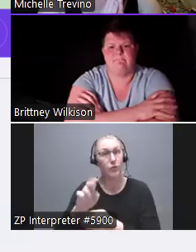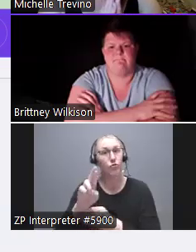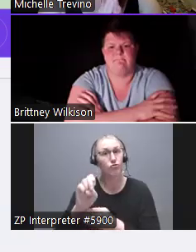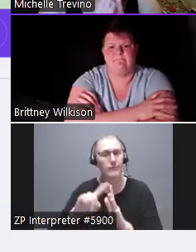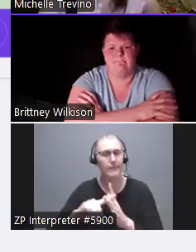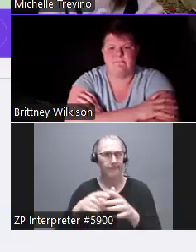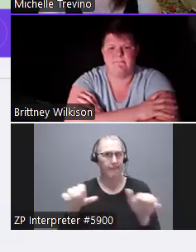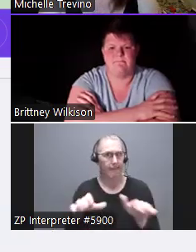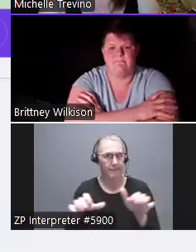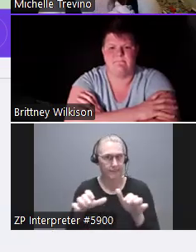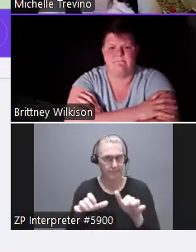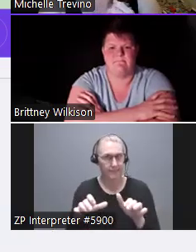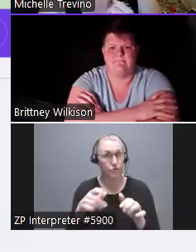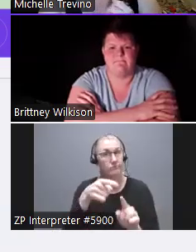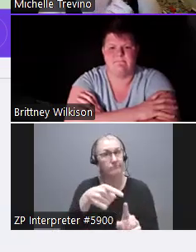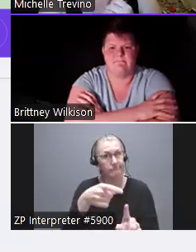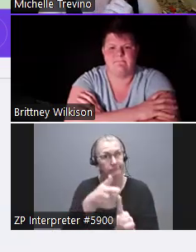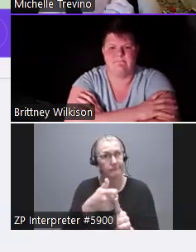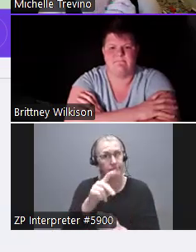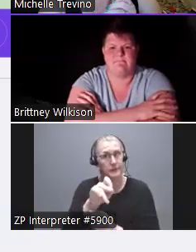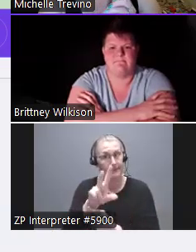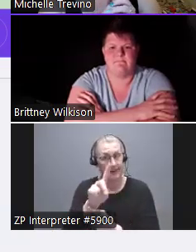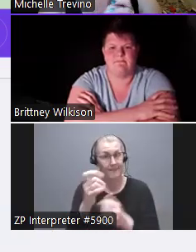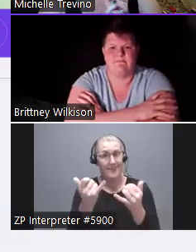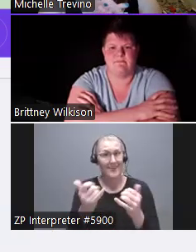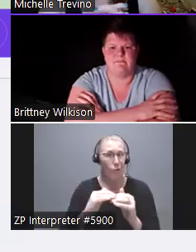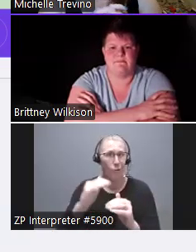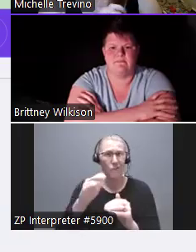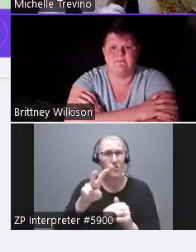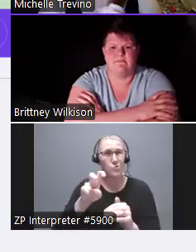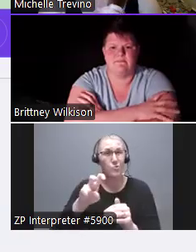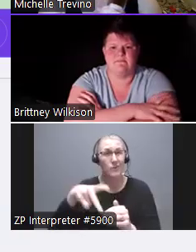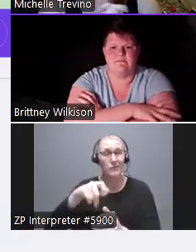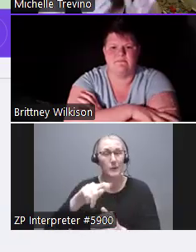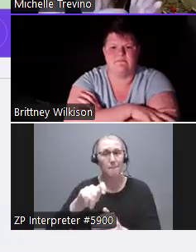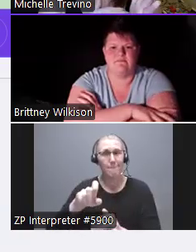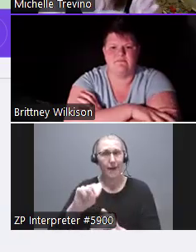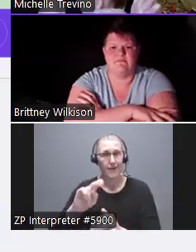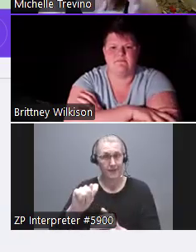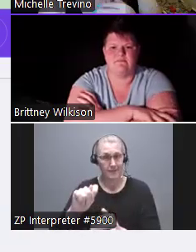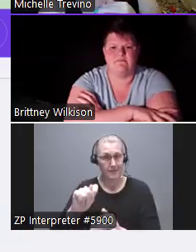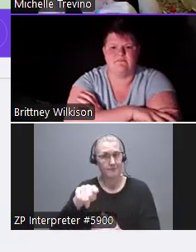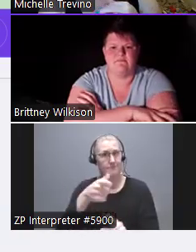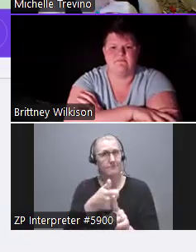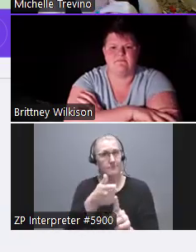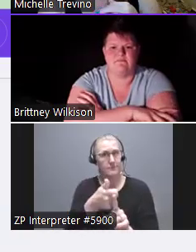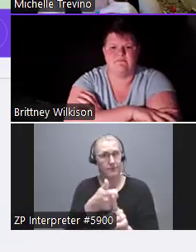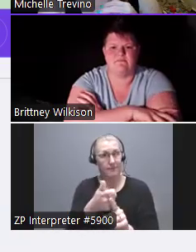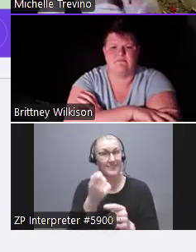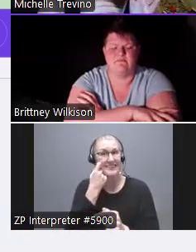He has over 200 patents at this point, and the recent patent,